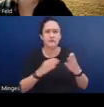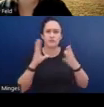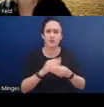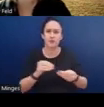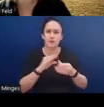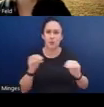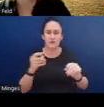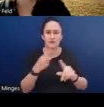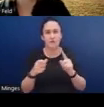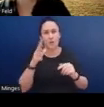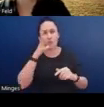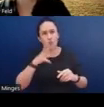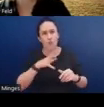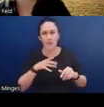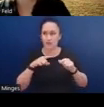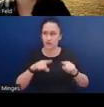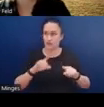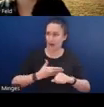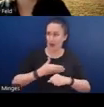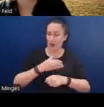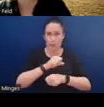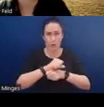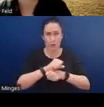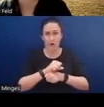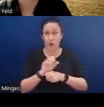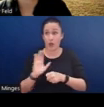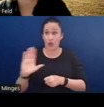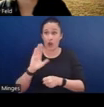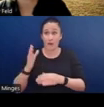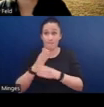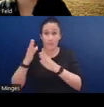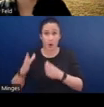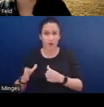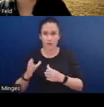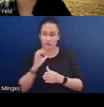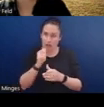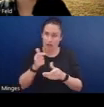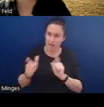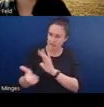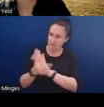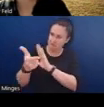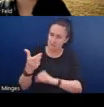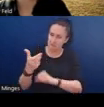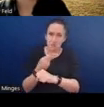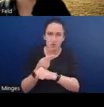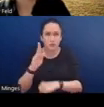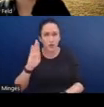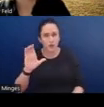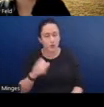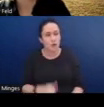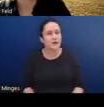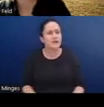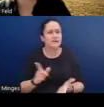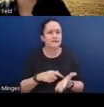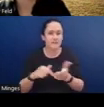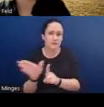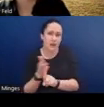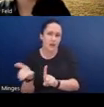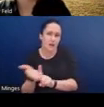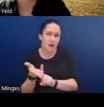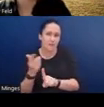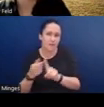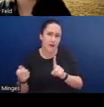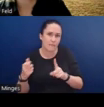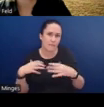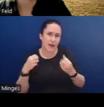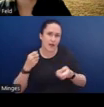from women in our work whose partners wouldn't allow them to use birth control. Sometimes there's coercion from healthcare